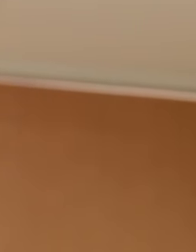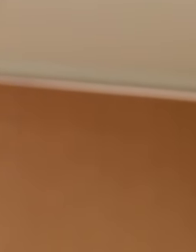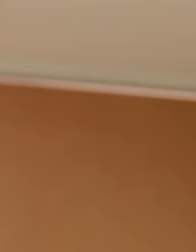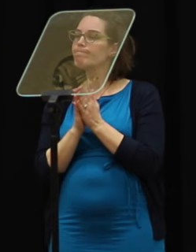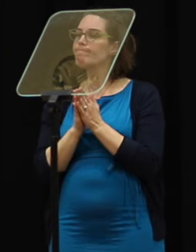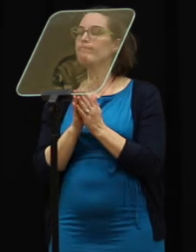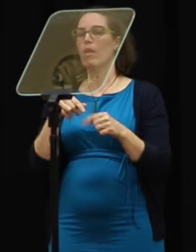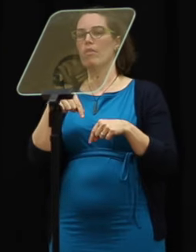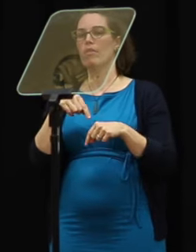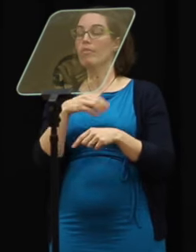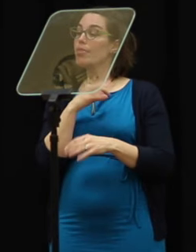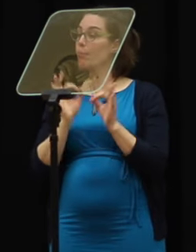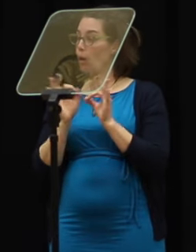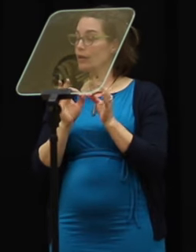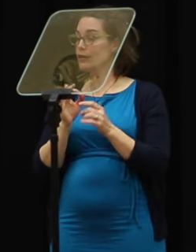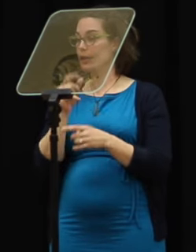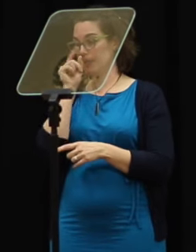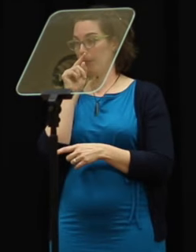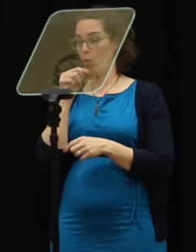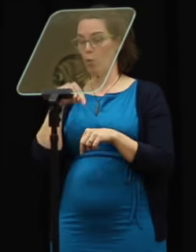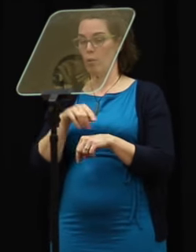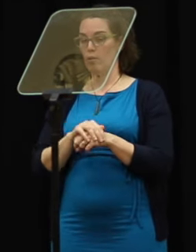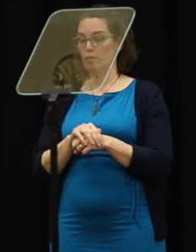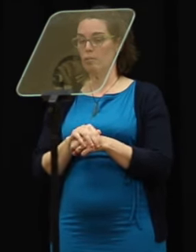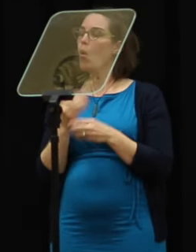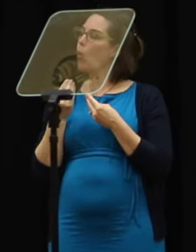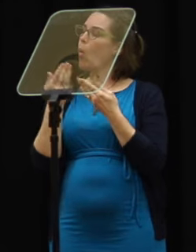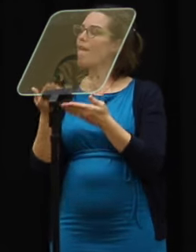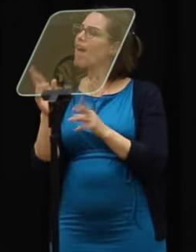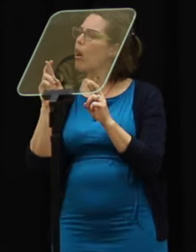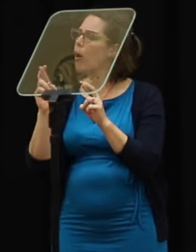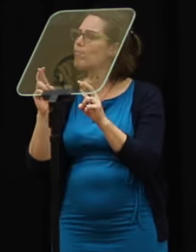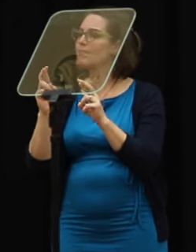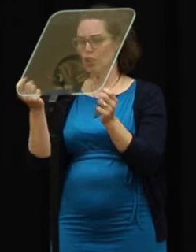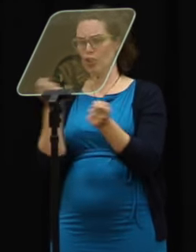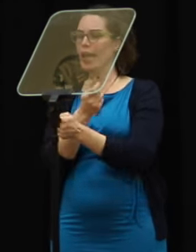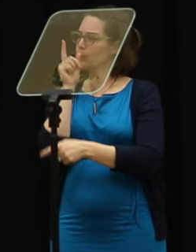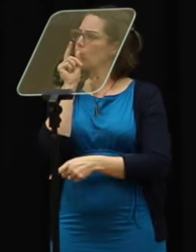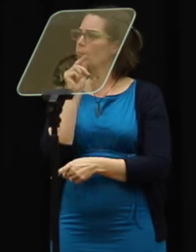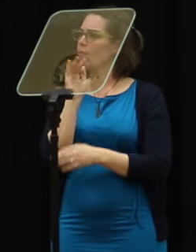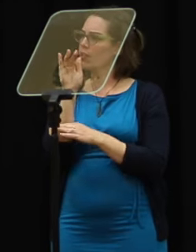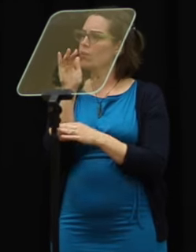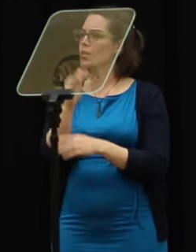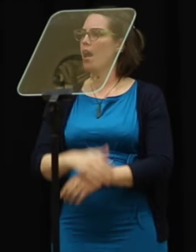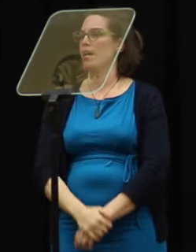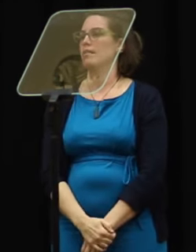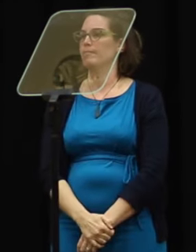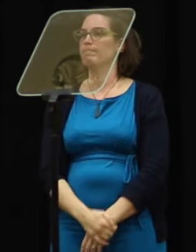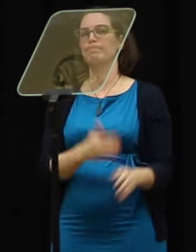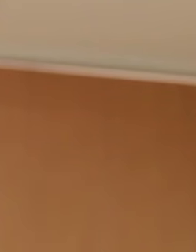of politics owe it to New Zealanders to offer the hope that change is possible.